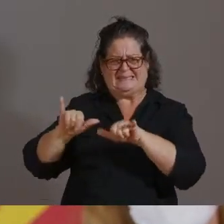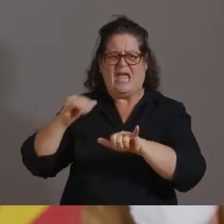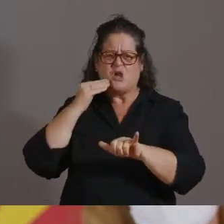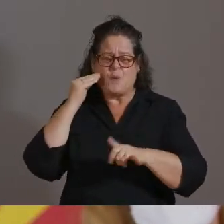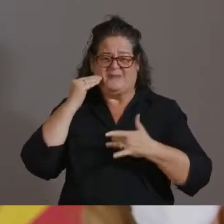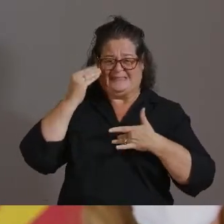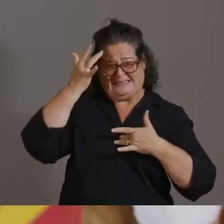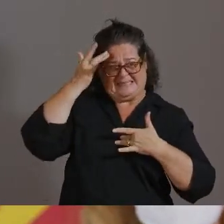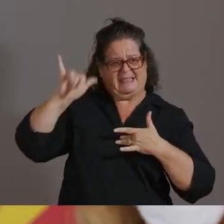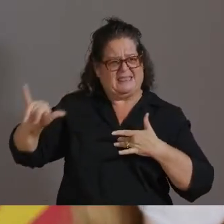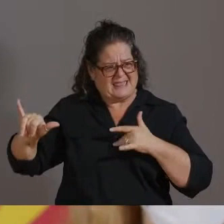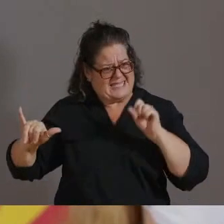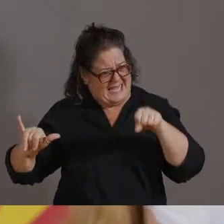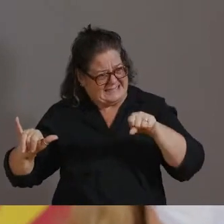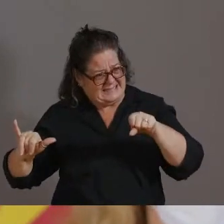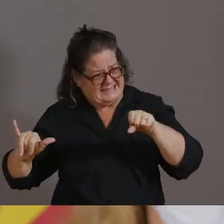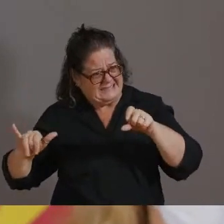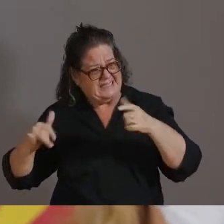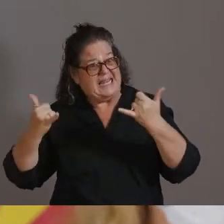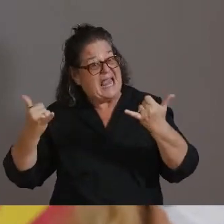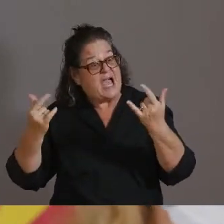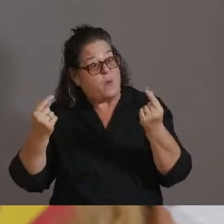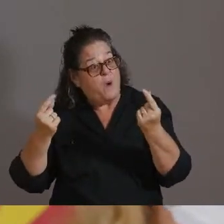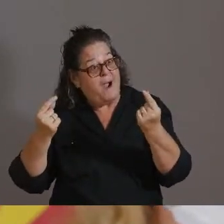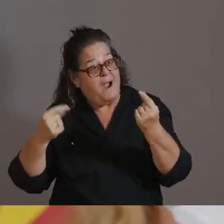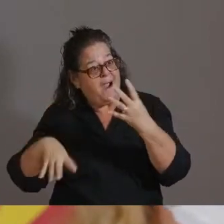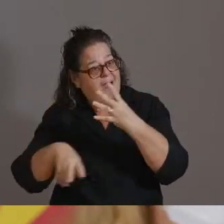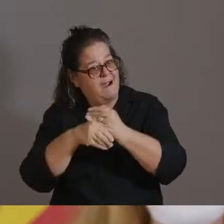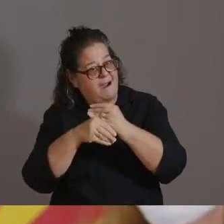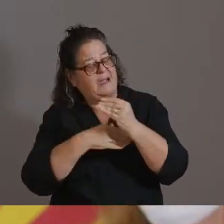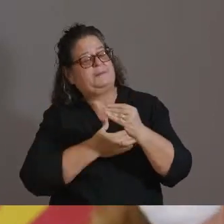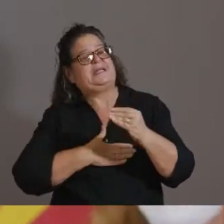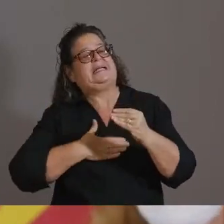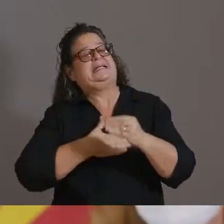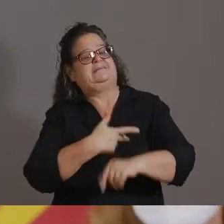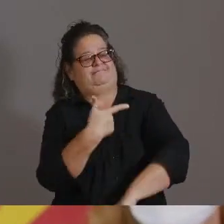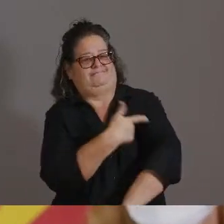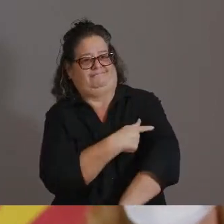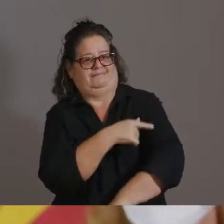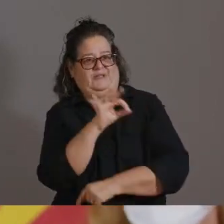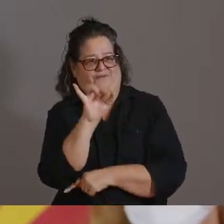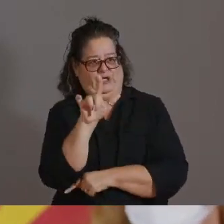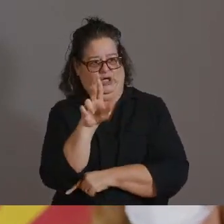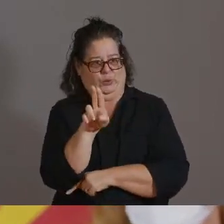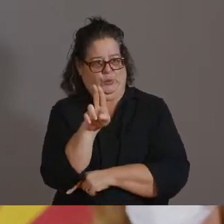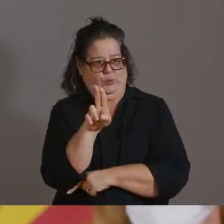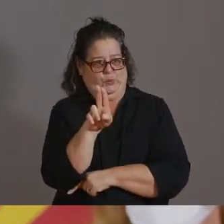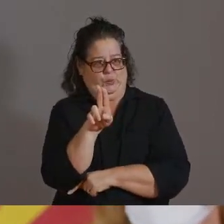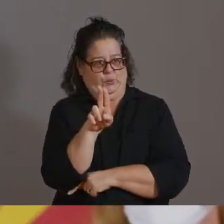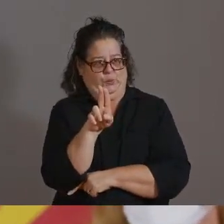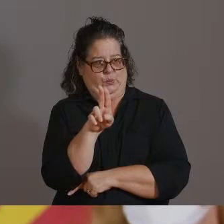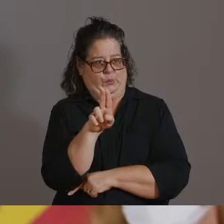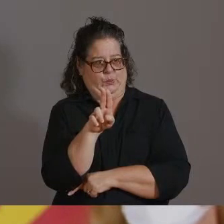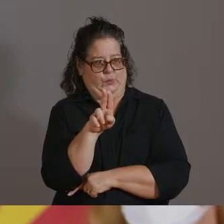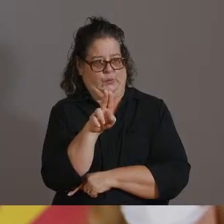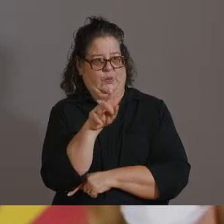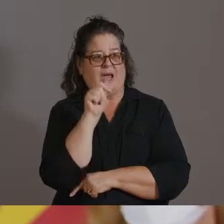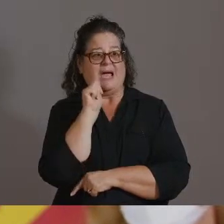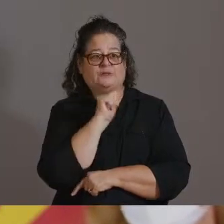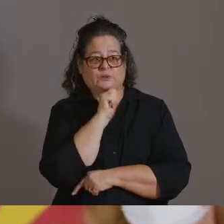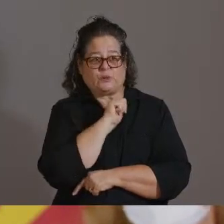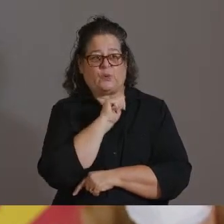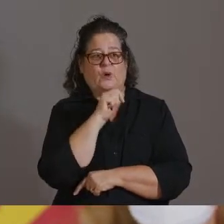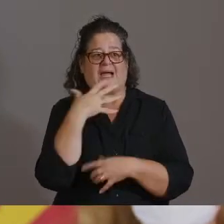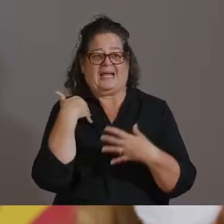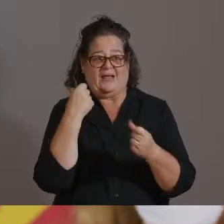to get a flu shot. So if you'll get a flu shot, you can go to azhealth.gov to see all the details. We don't want cost to